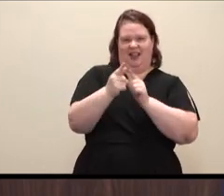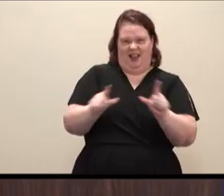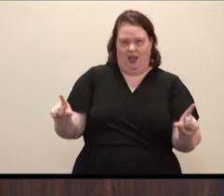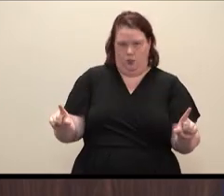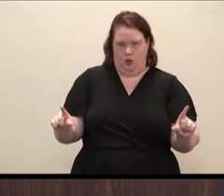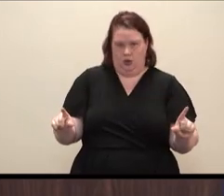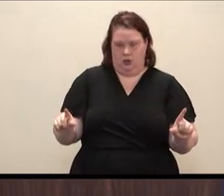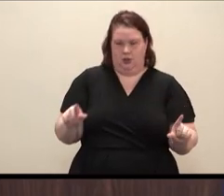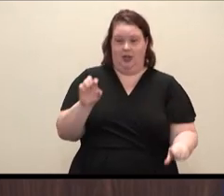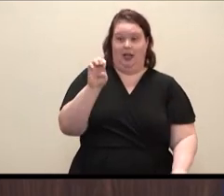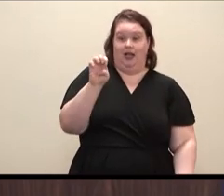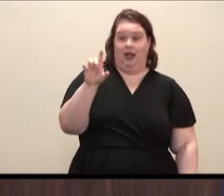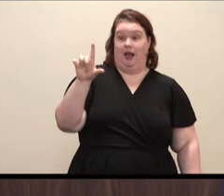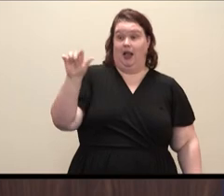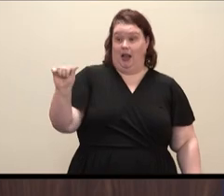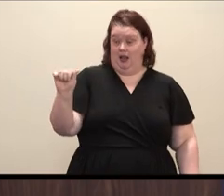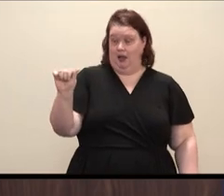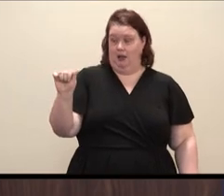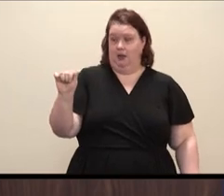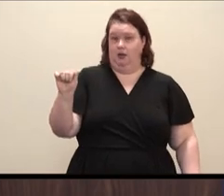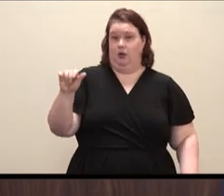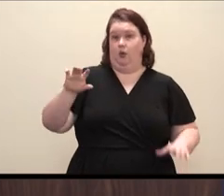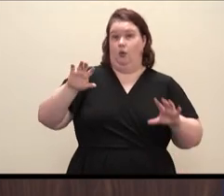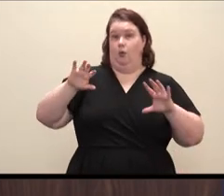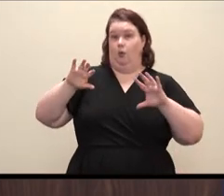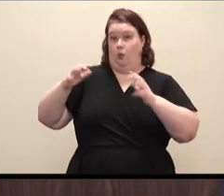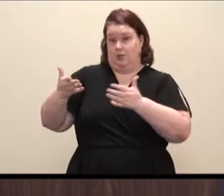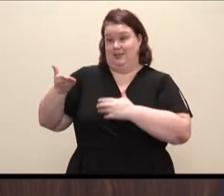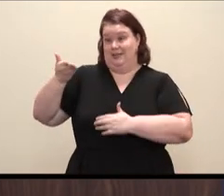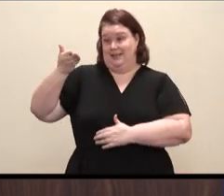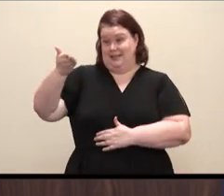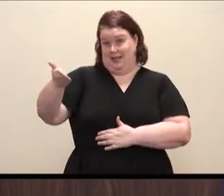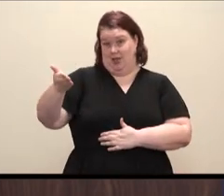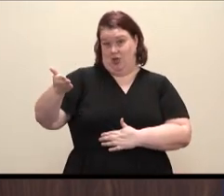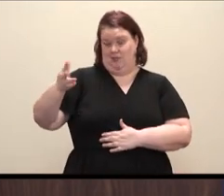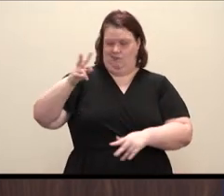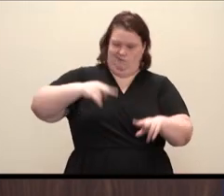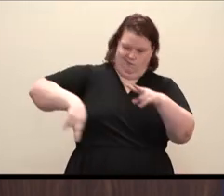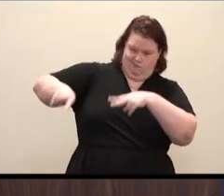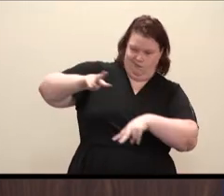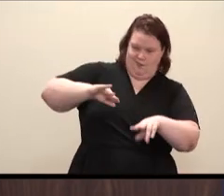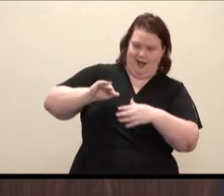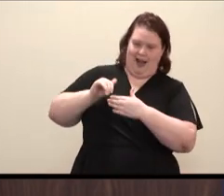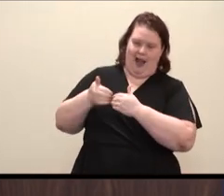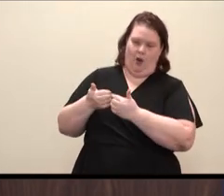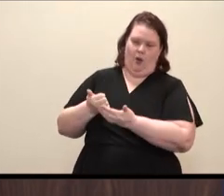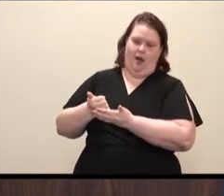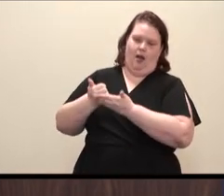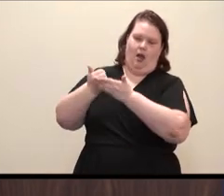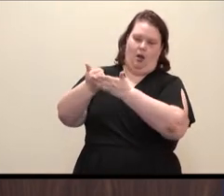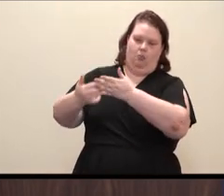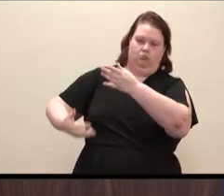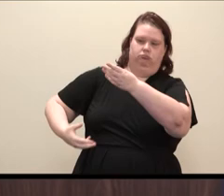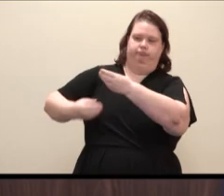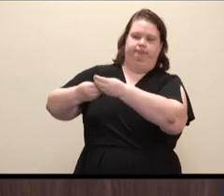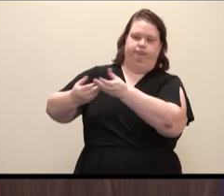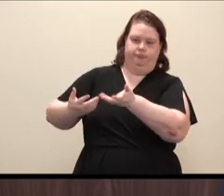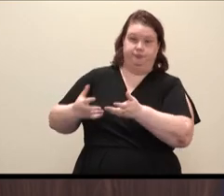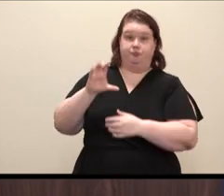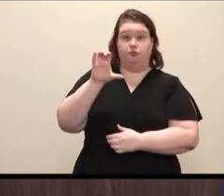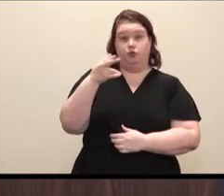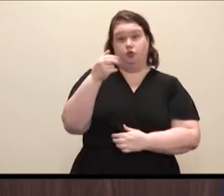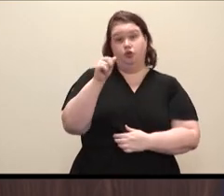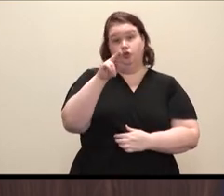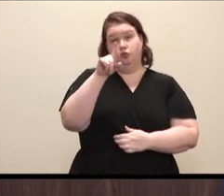there, and really looking at how, you know, how can we strengthen that to help those students. But then also